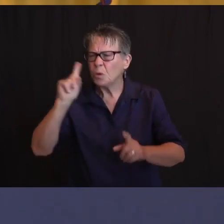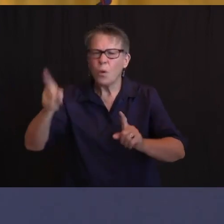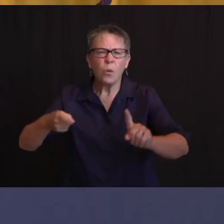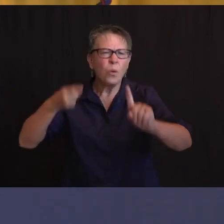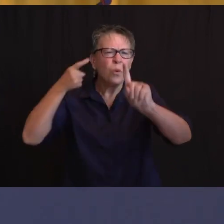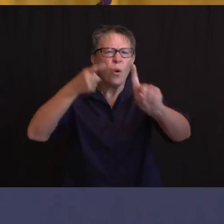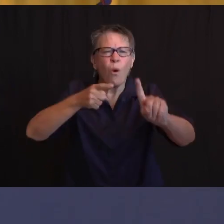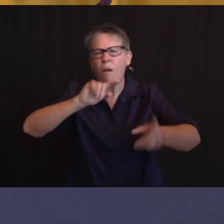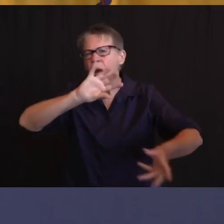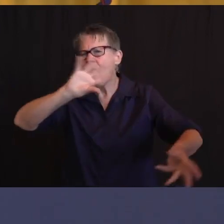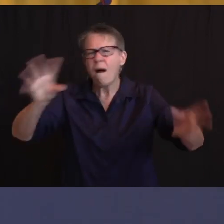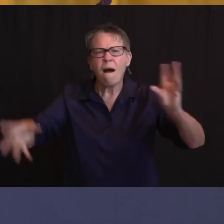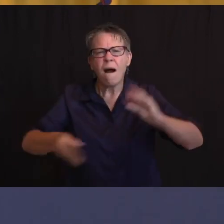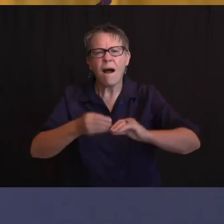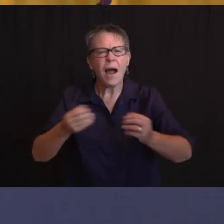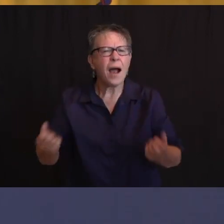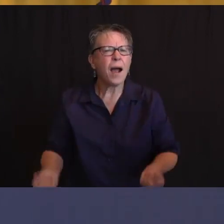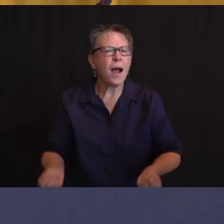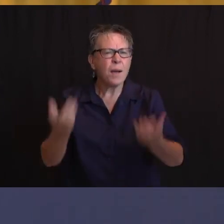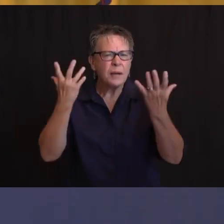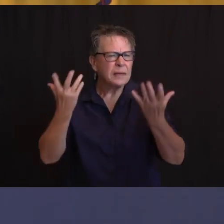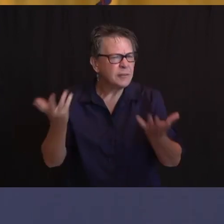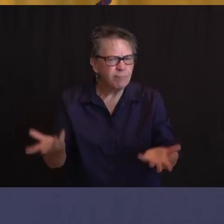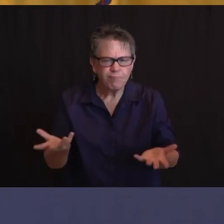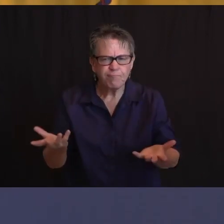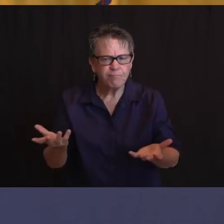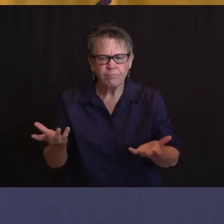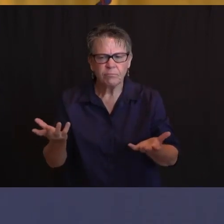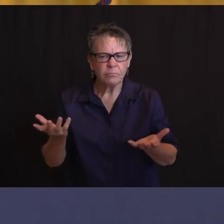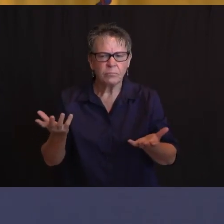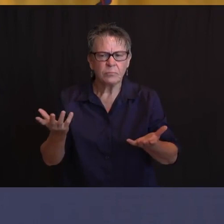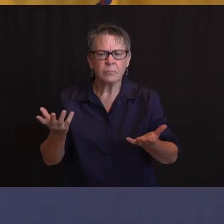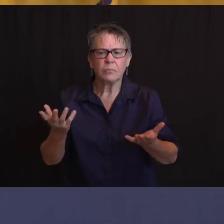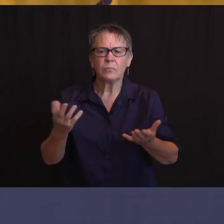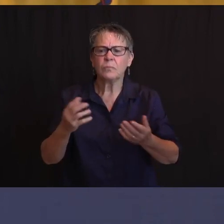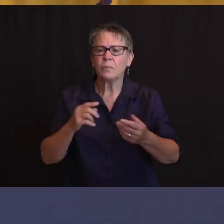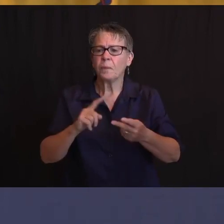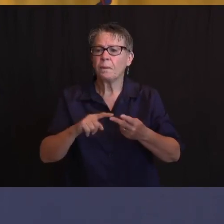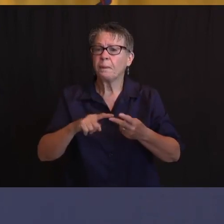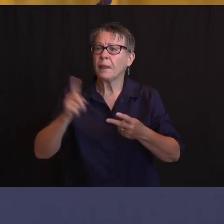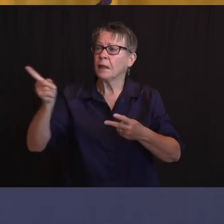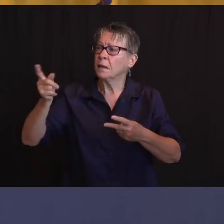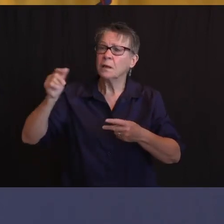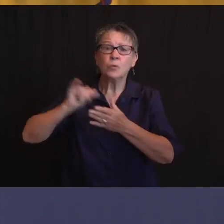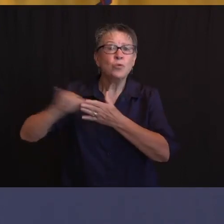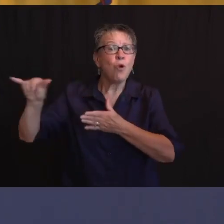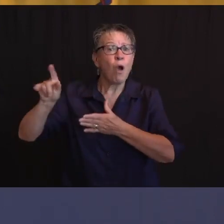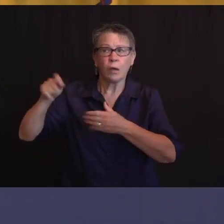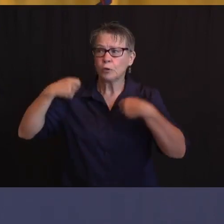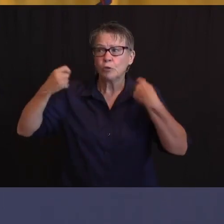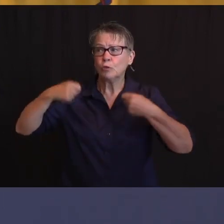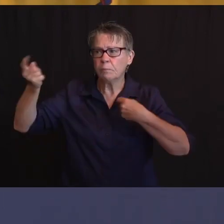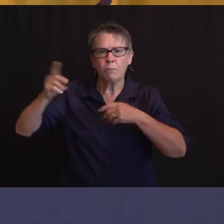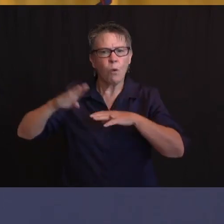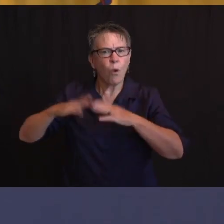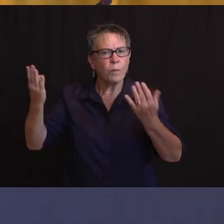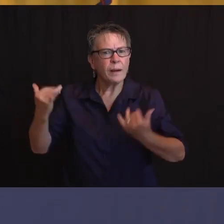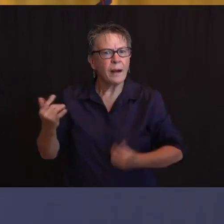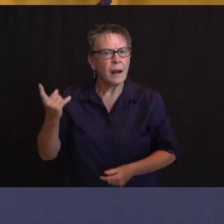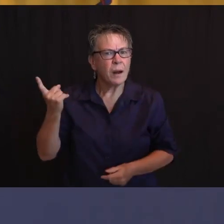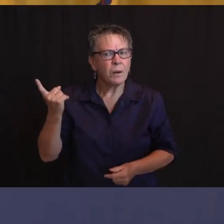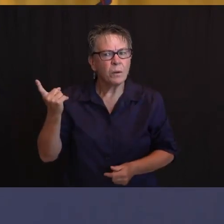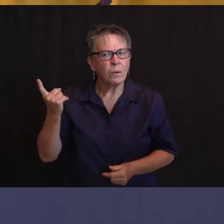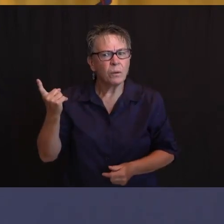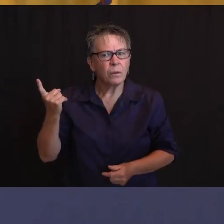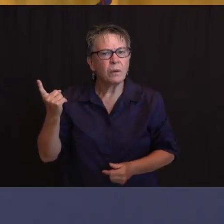gyms earlier, I know that New York is going to open gyms next week. How are you going to monitor them, and what do you need to see from New York to